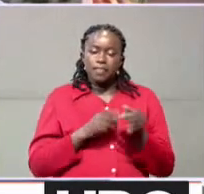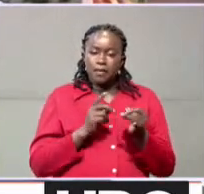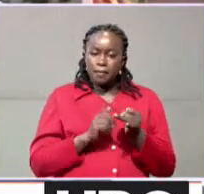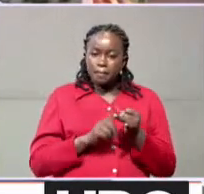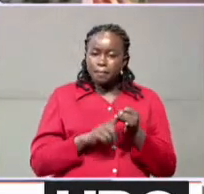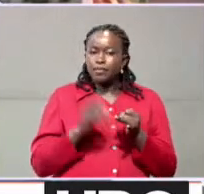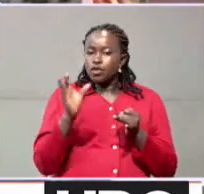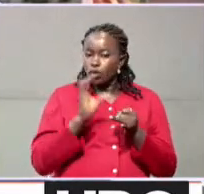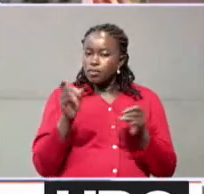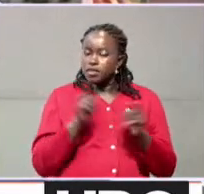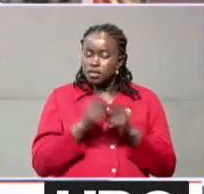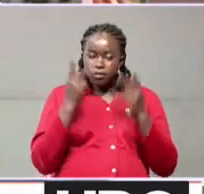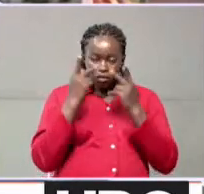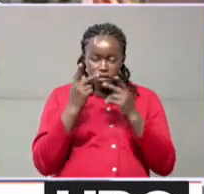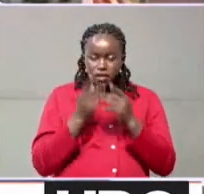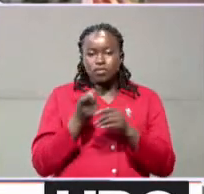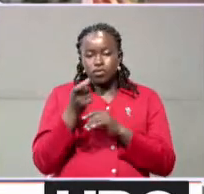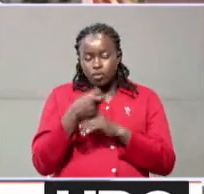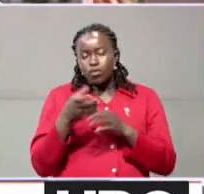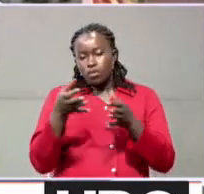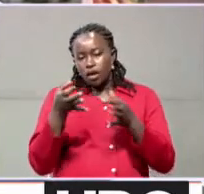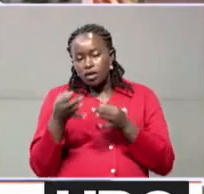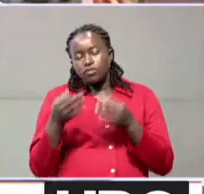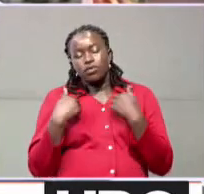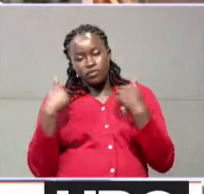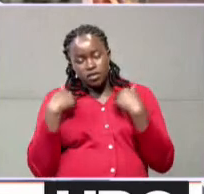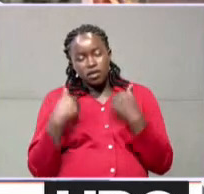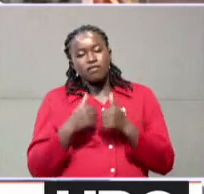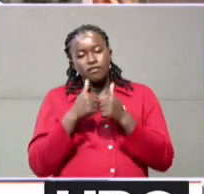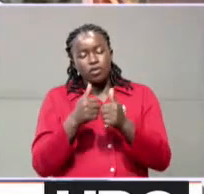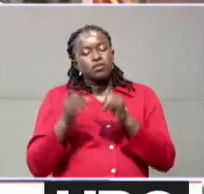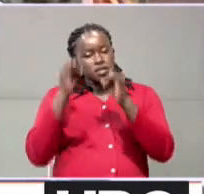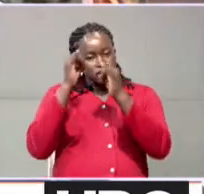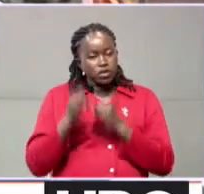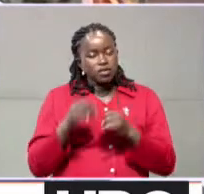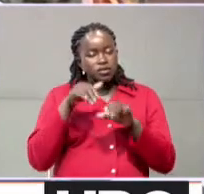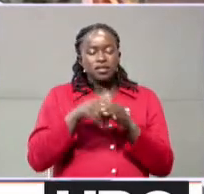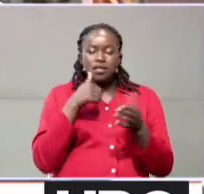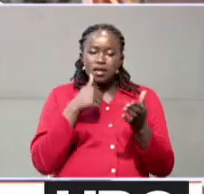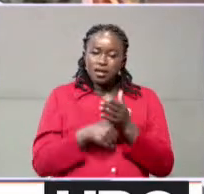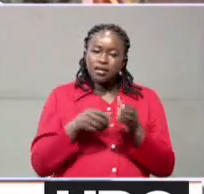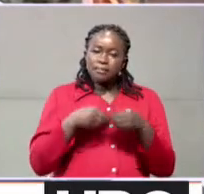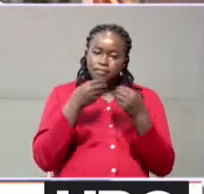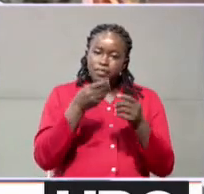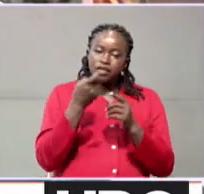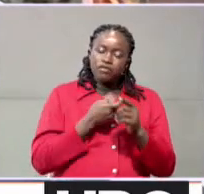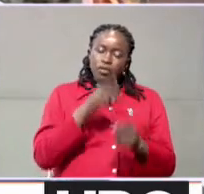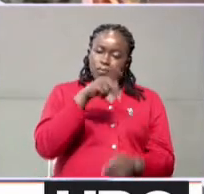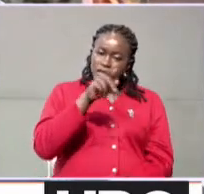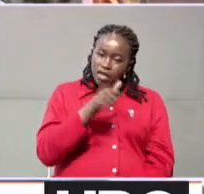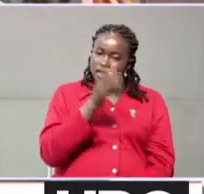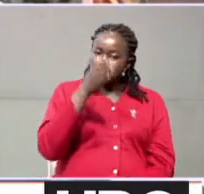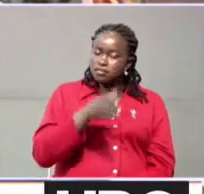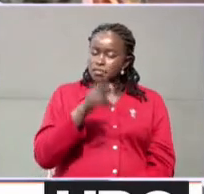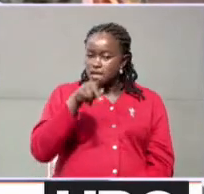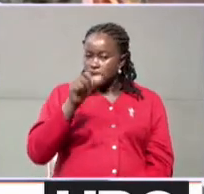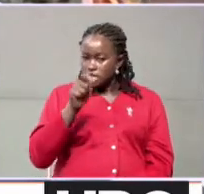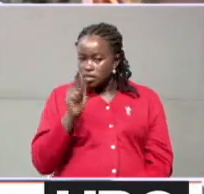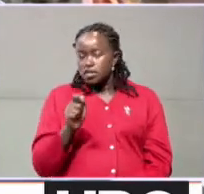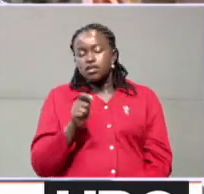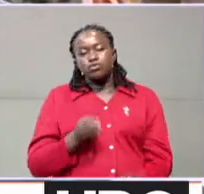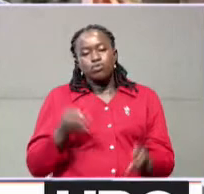the committee also observed that the gulu accounting officer followed the instructions in the letter issued by the ps stock pst to